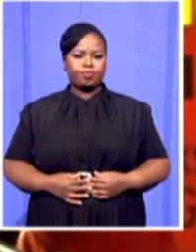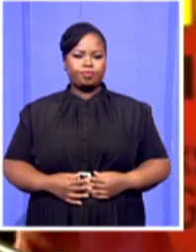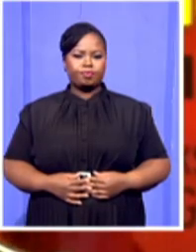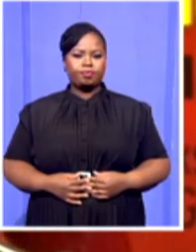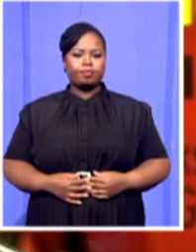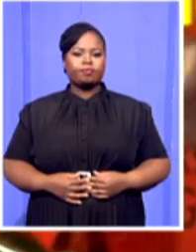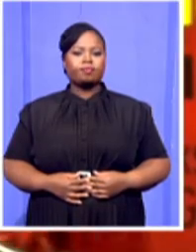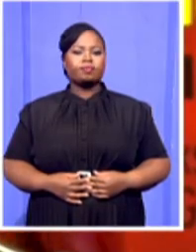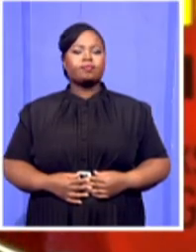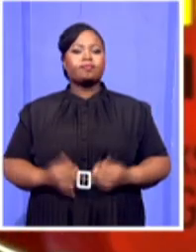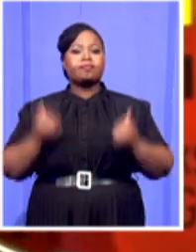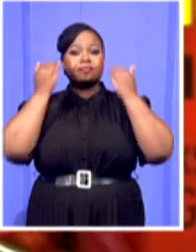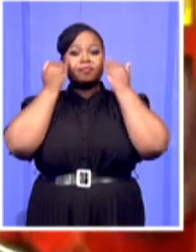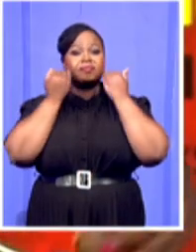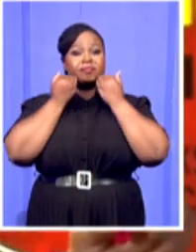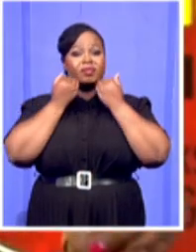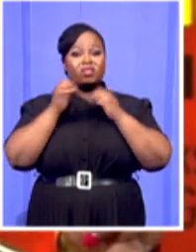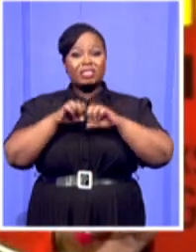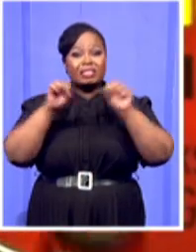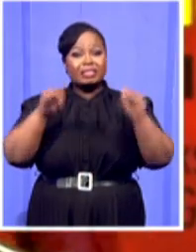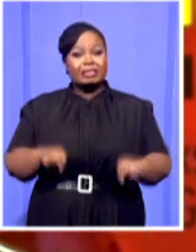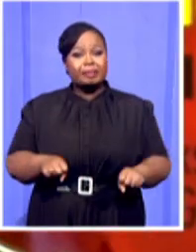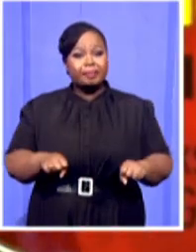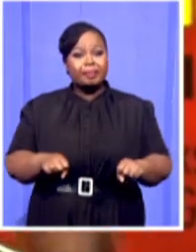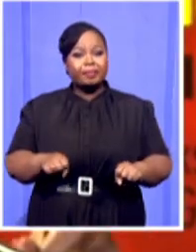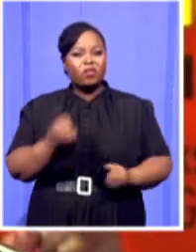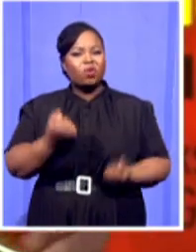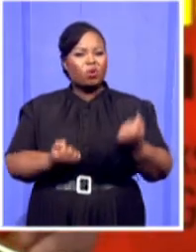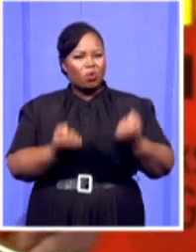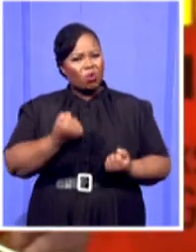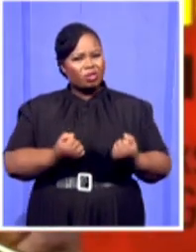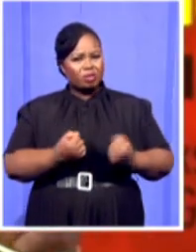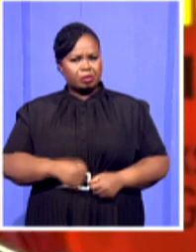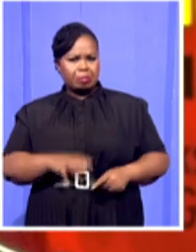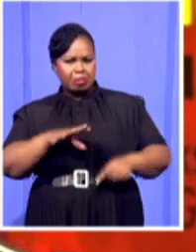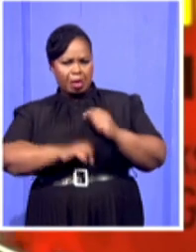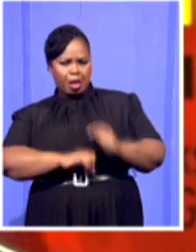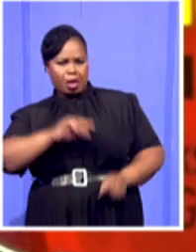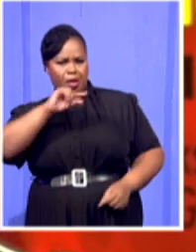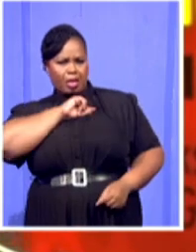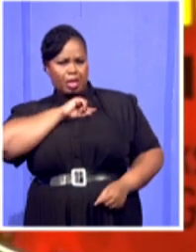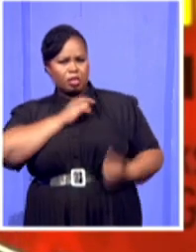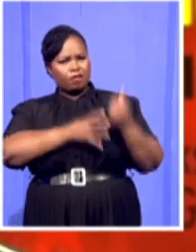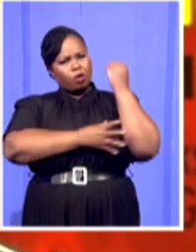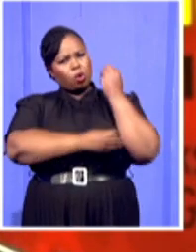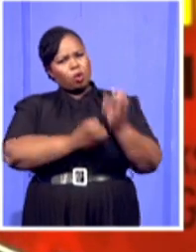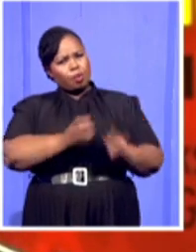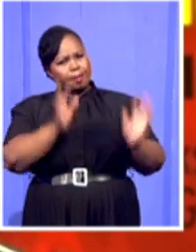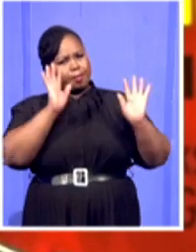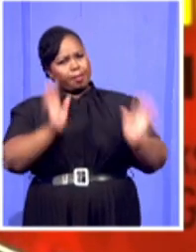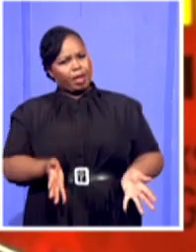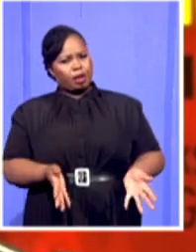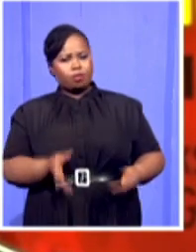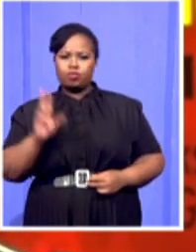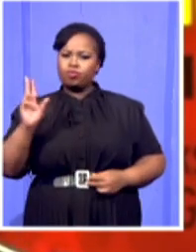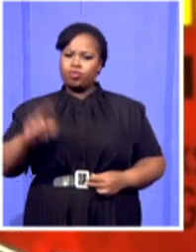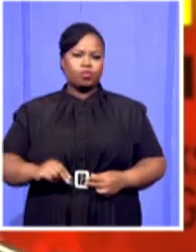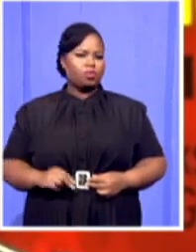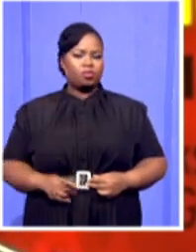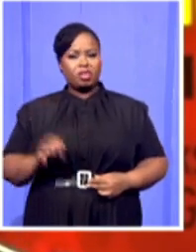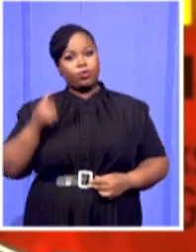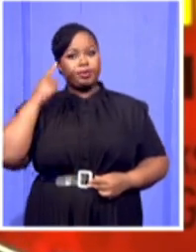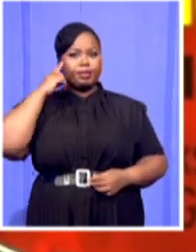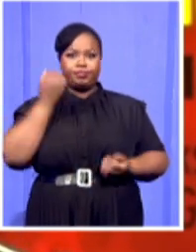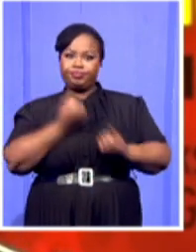The judiciary system is not meant to find guilty the poorest of the poor in this country. Then we think